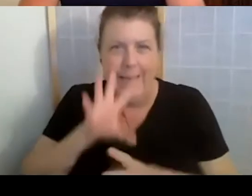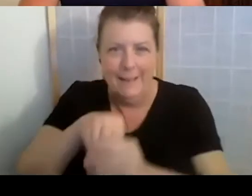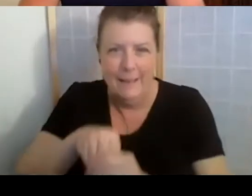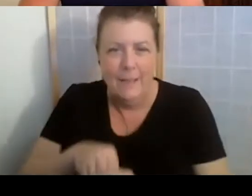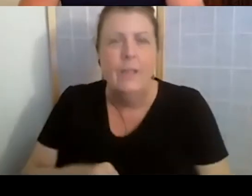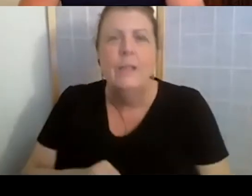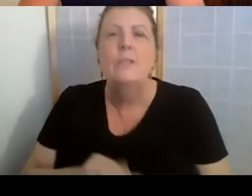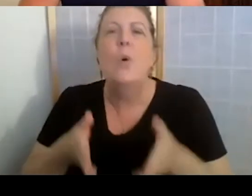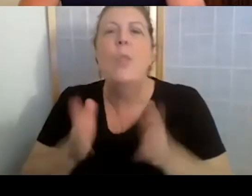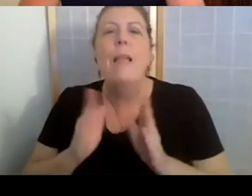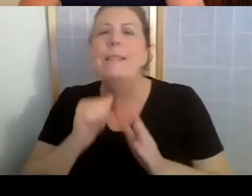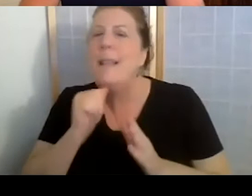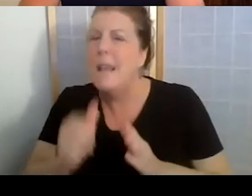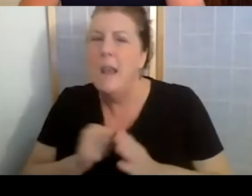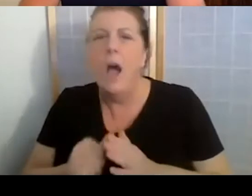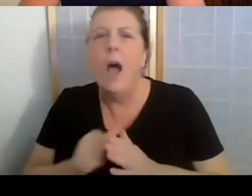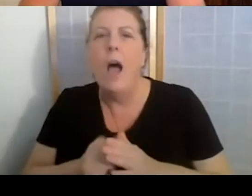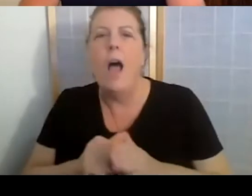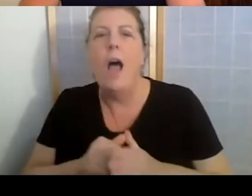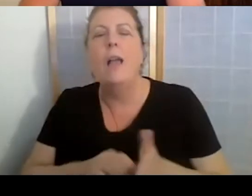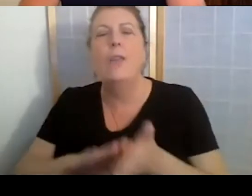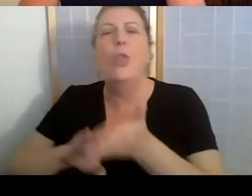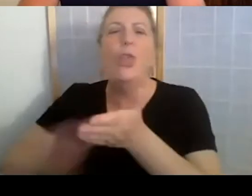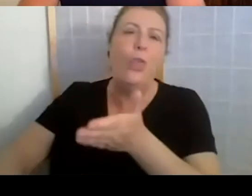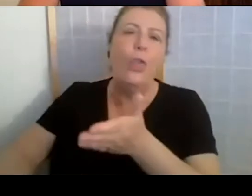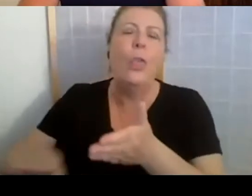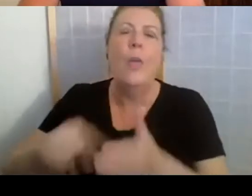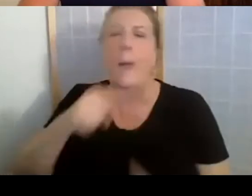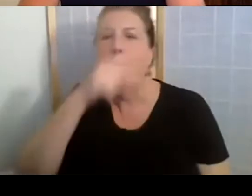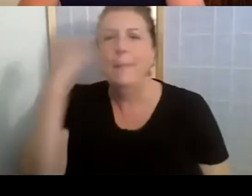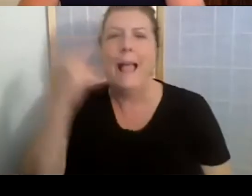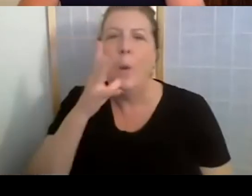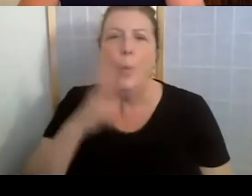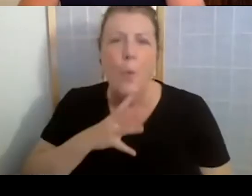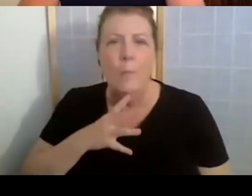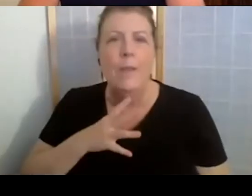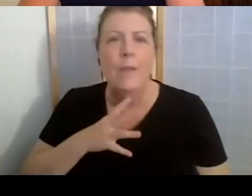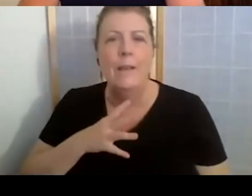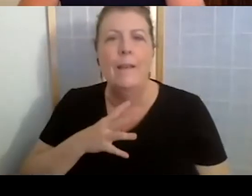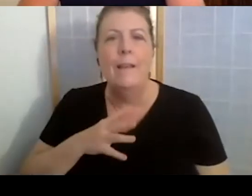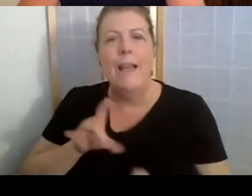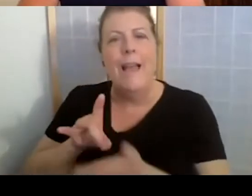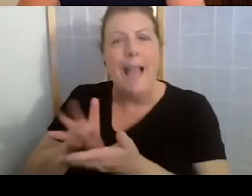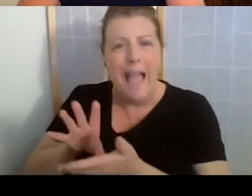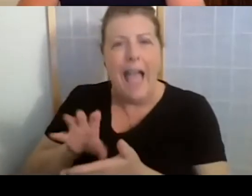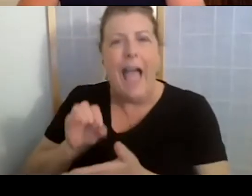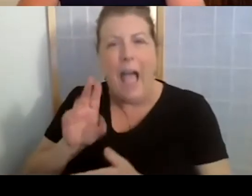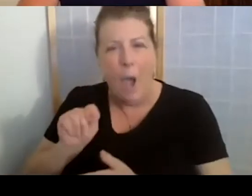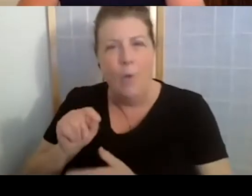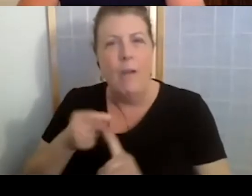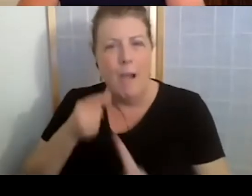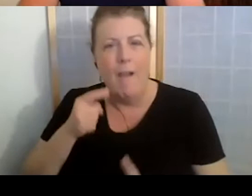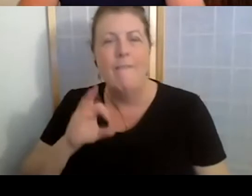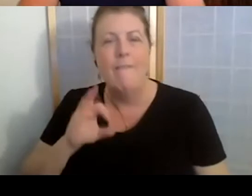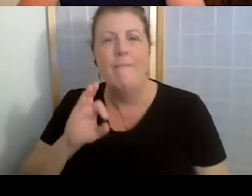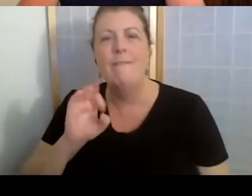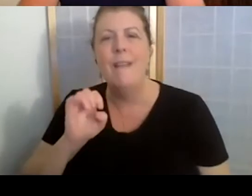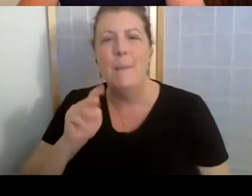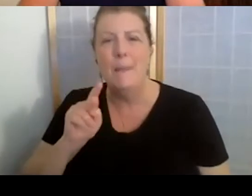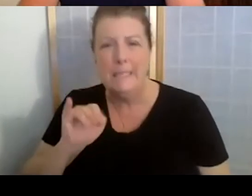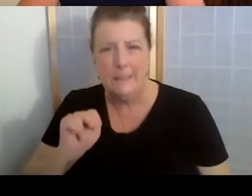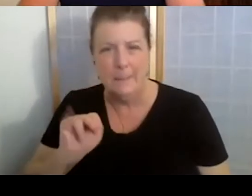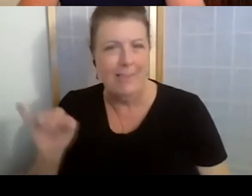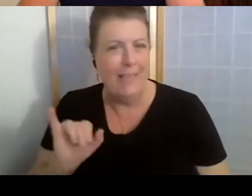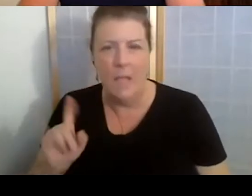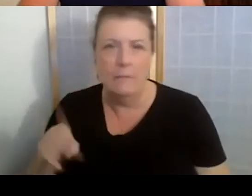feminism way that has happened for years. Let's actually tell that story and include that. But so anyways,